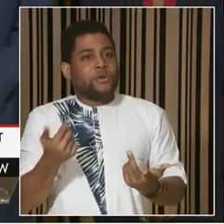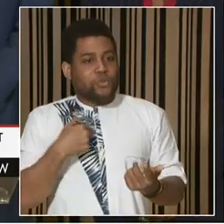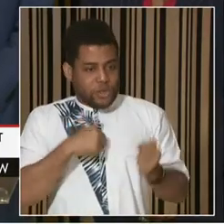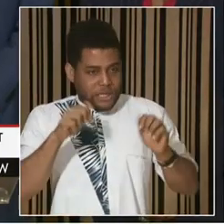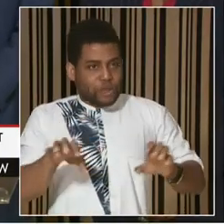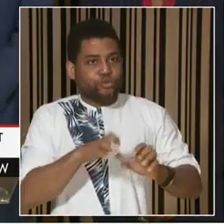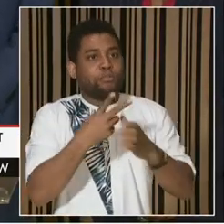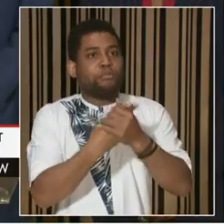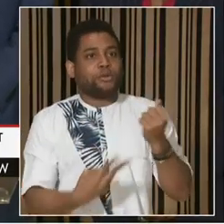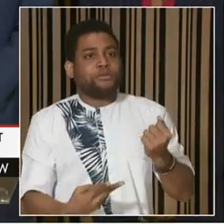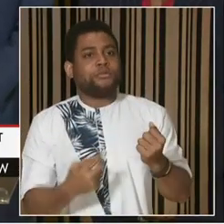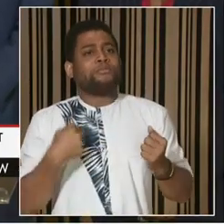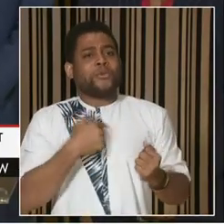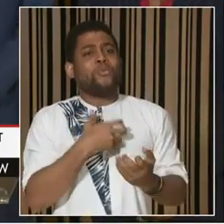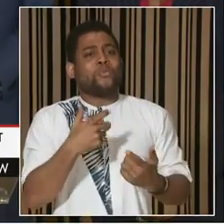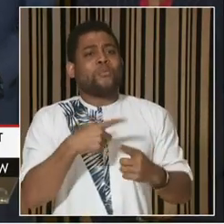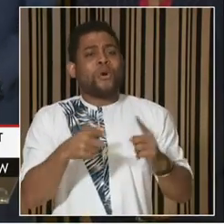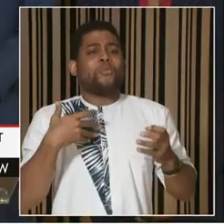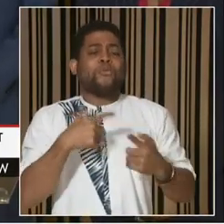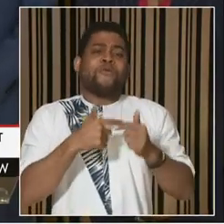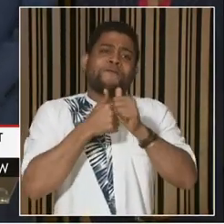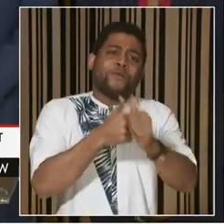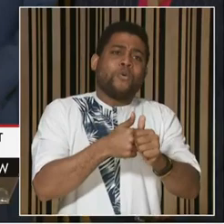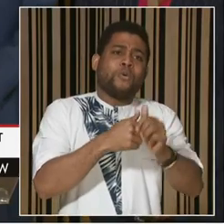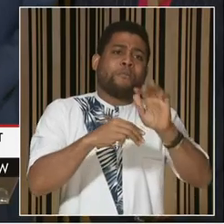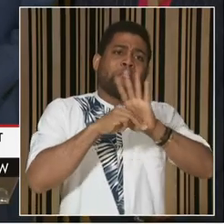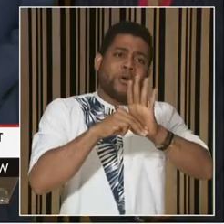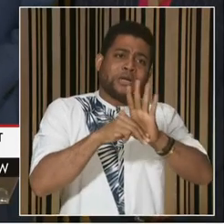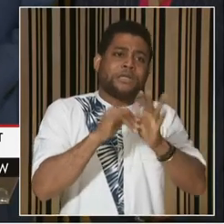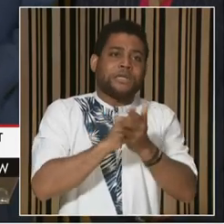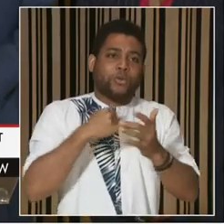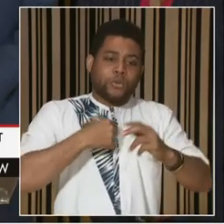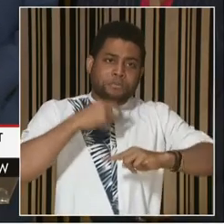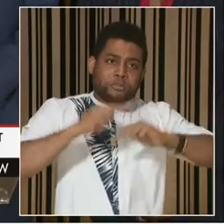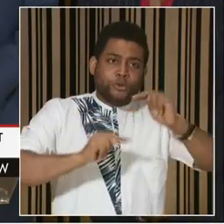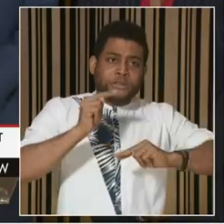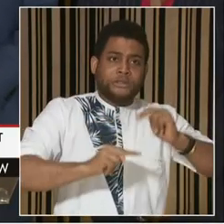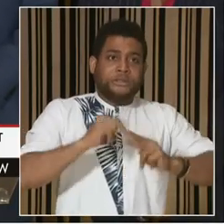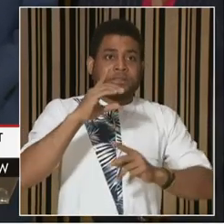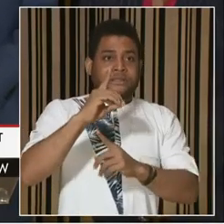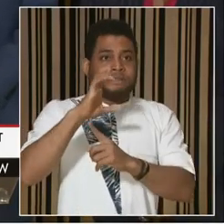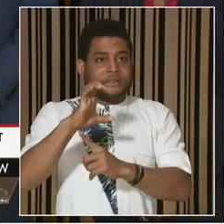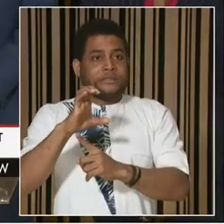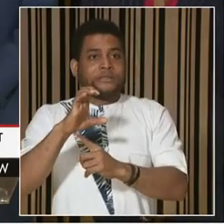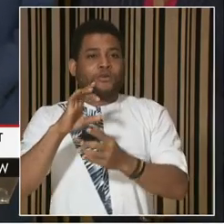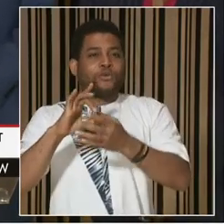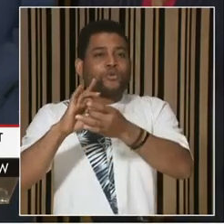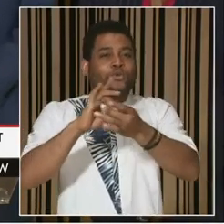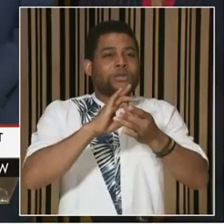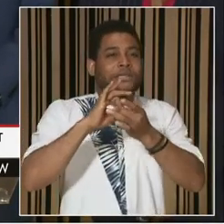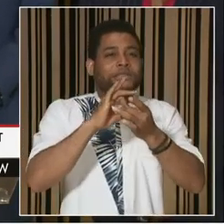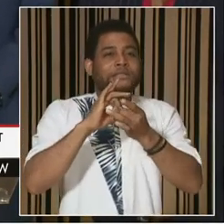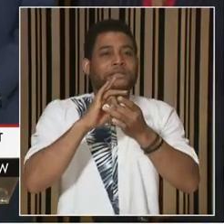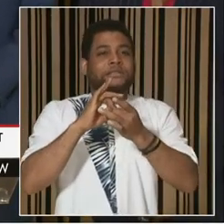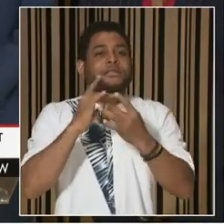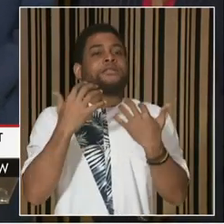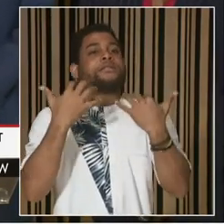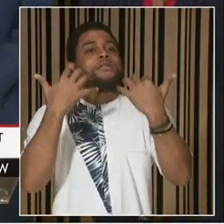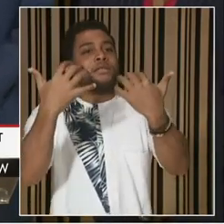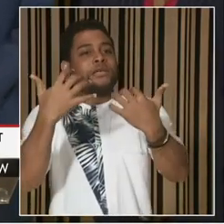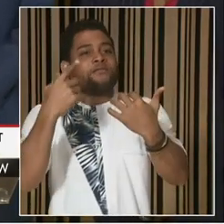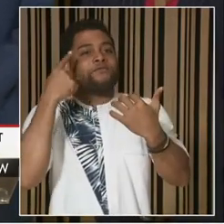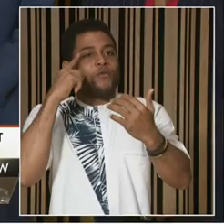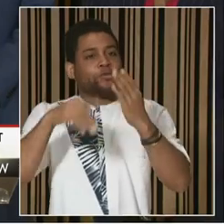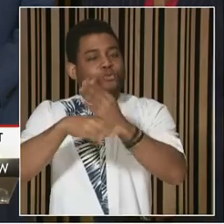model that we followed to build the DC United Stadium, which has been amazing for soccer. It's been amazing for our